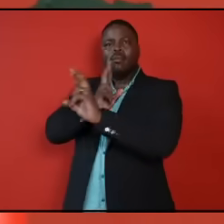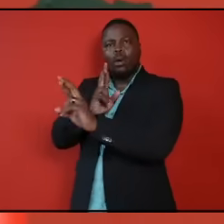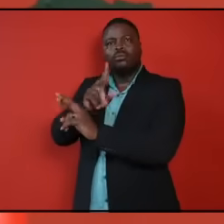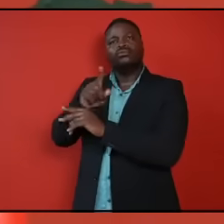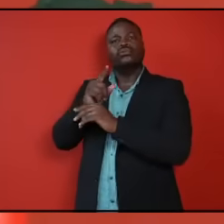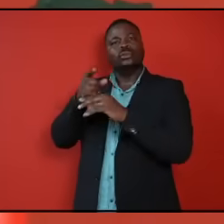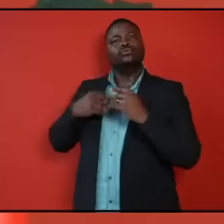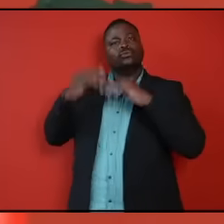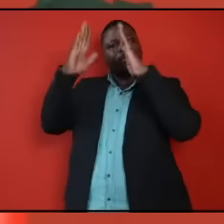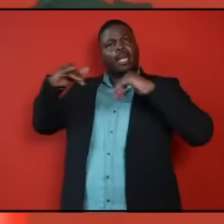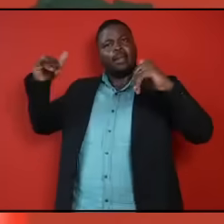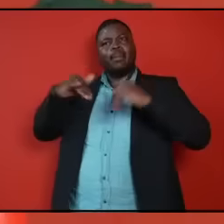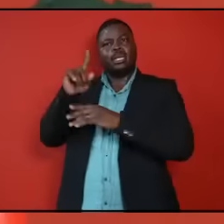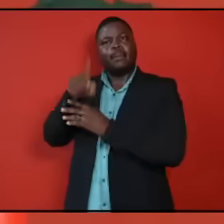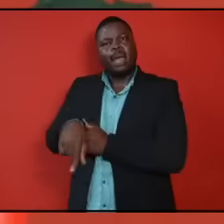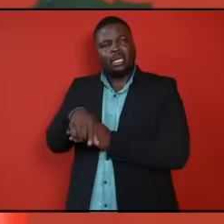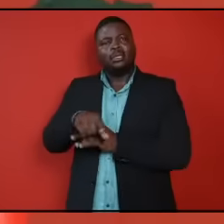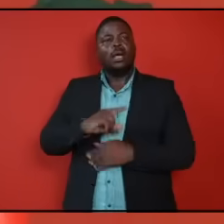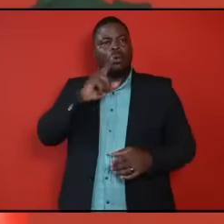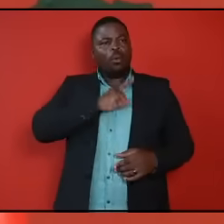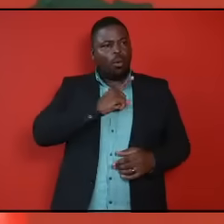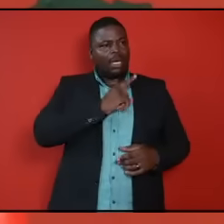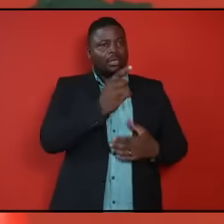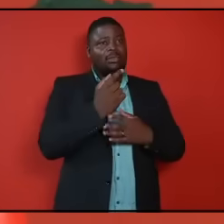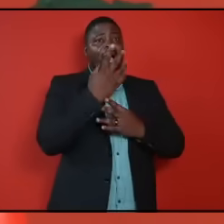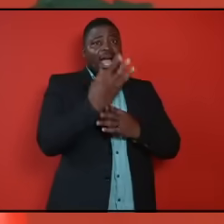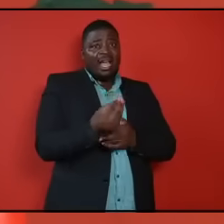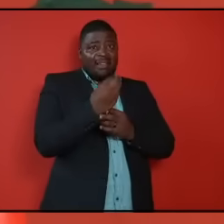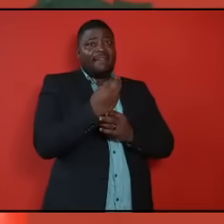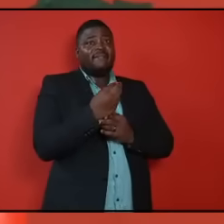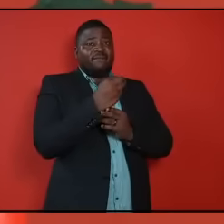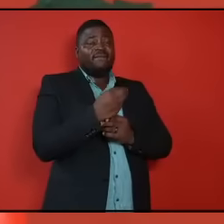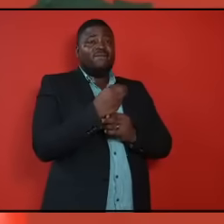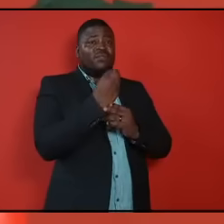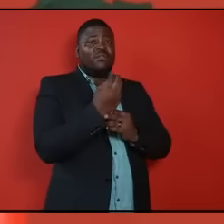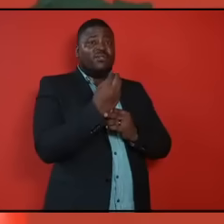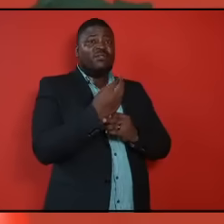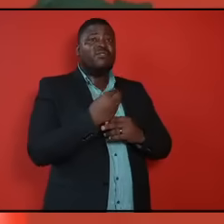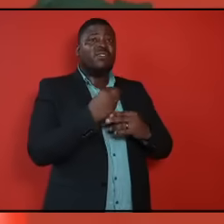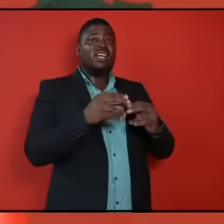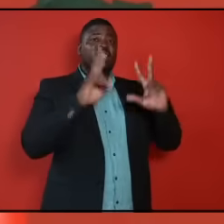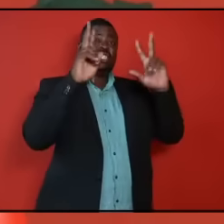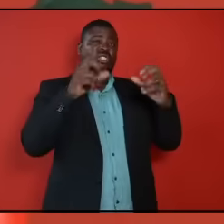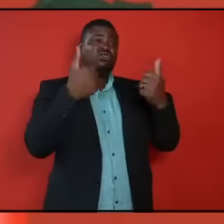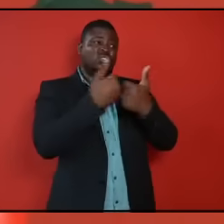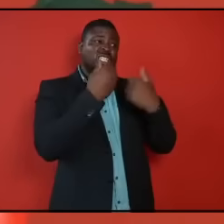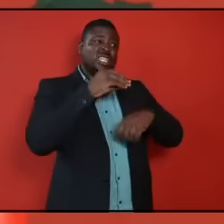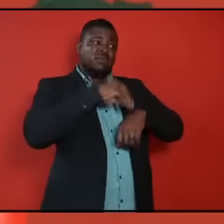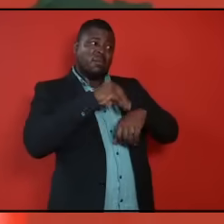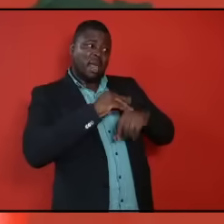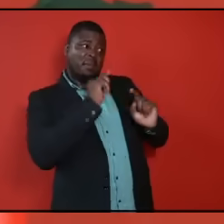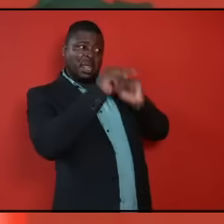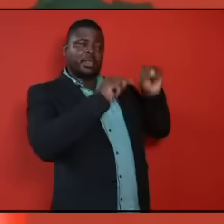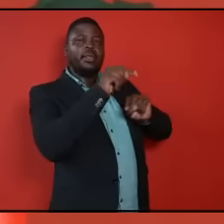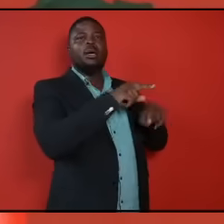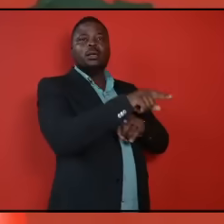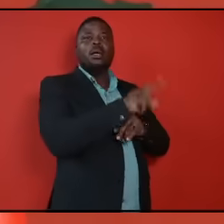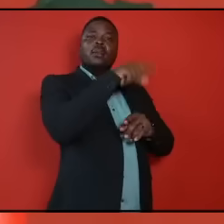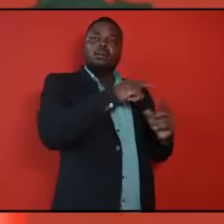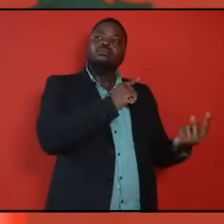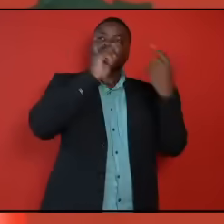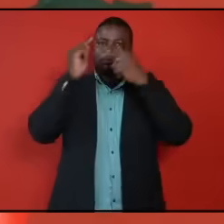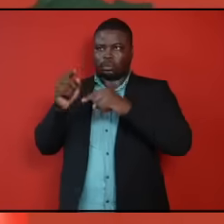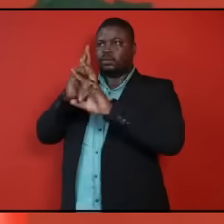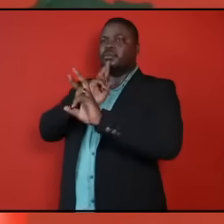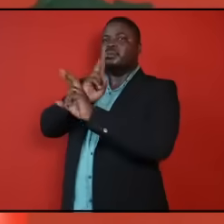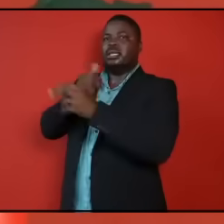about the credibility of these claims and the motivations behind them. It becomes evident then that the Speaker's refusal to